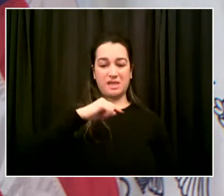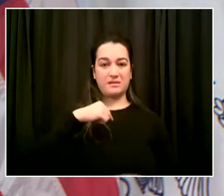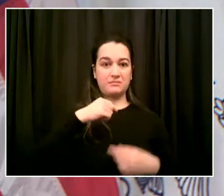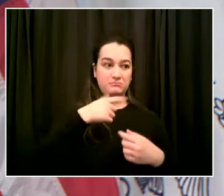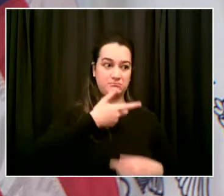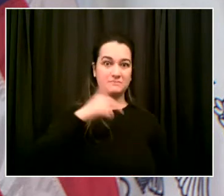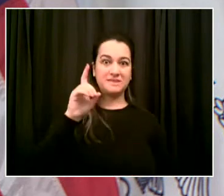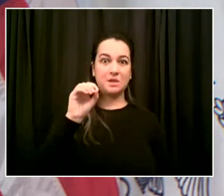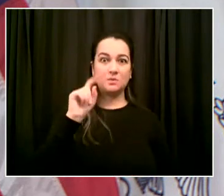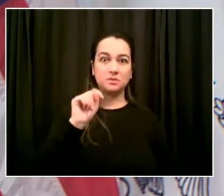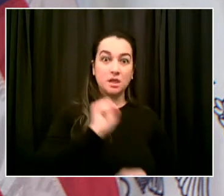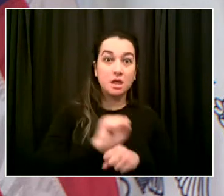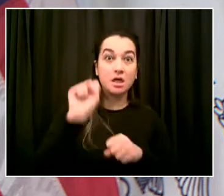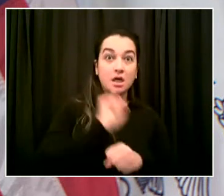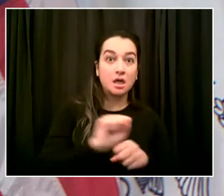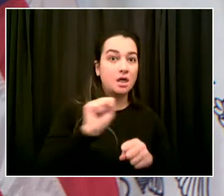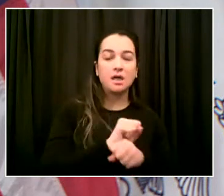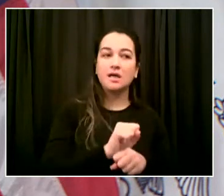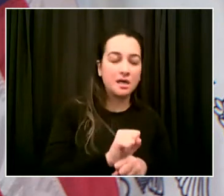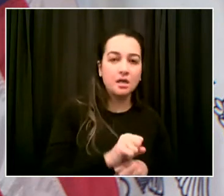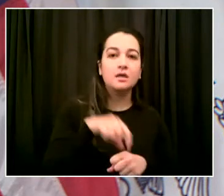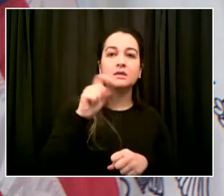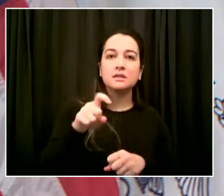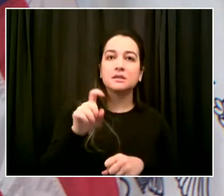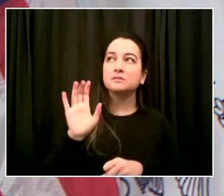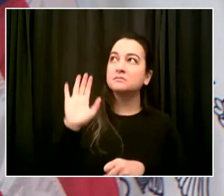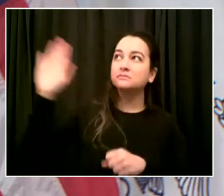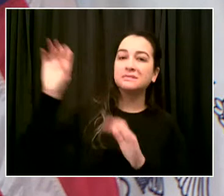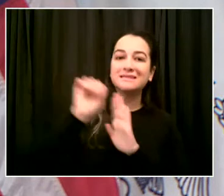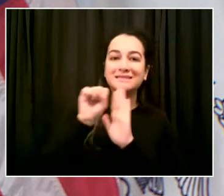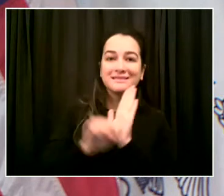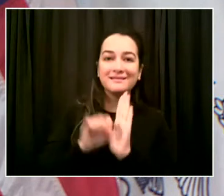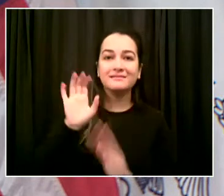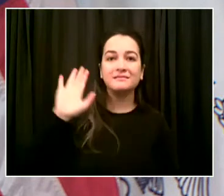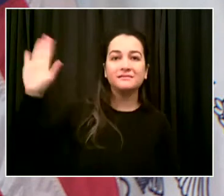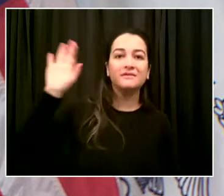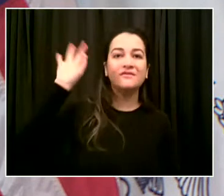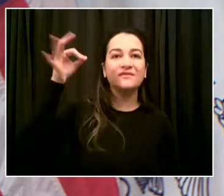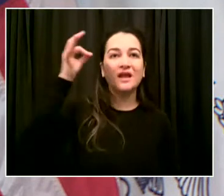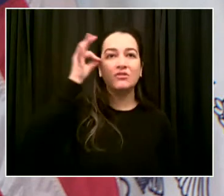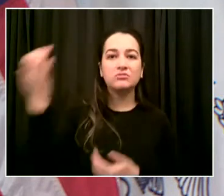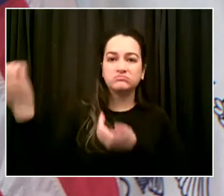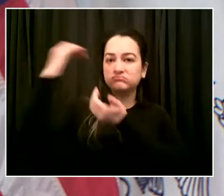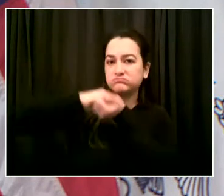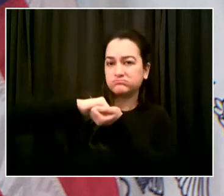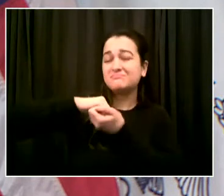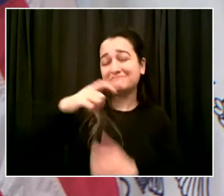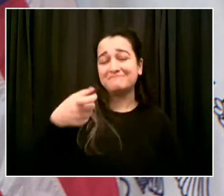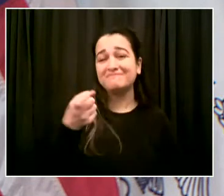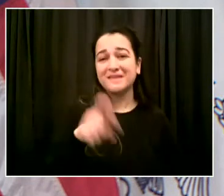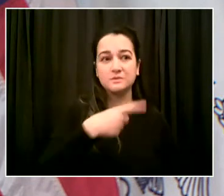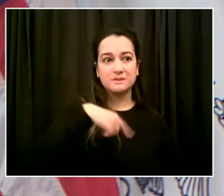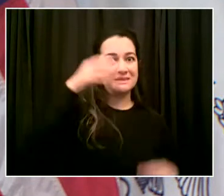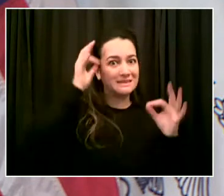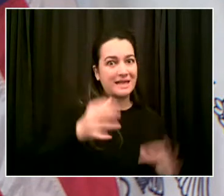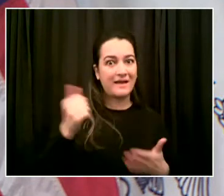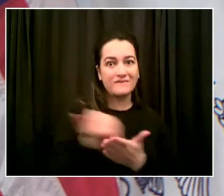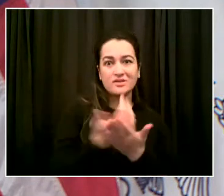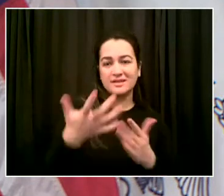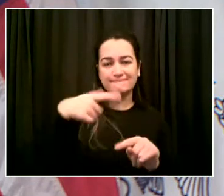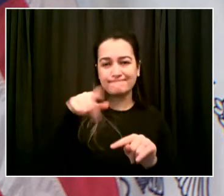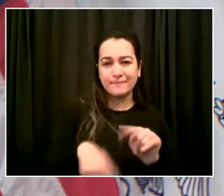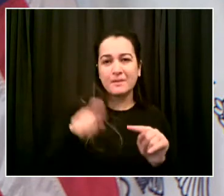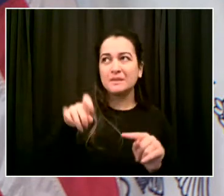transformative and permanent change in this city, to fight climate change and drive